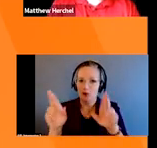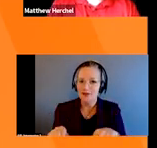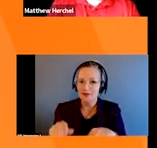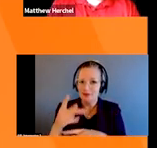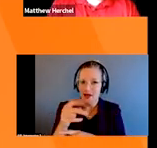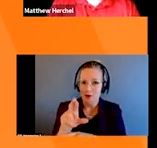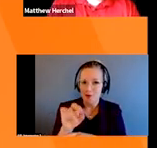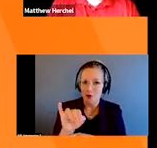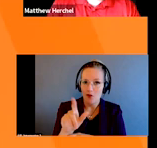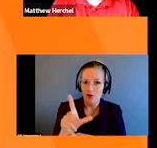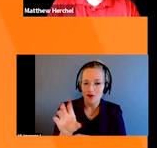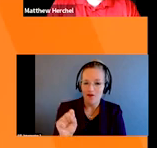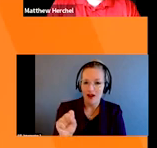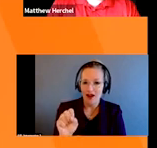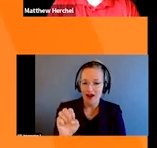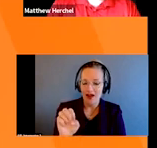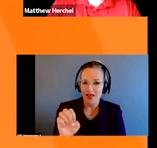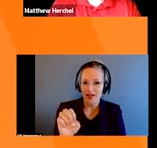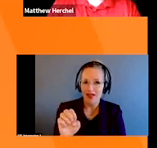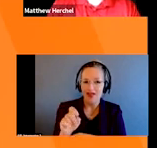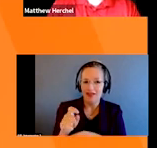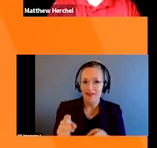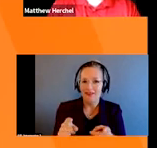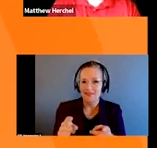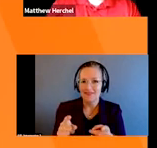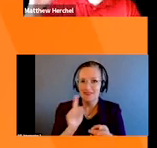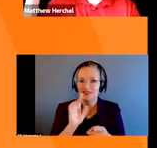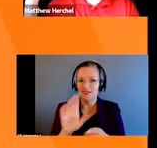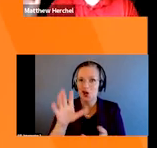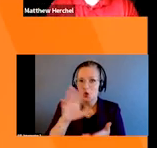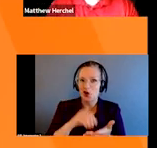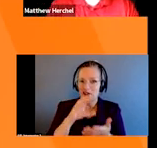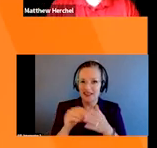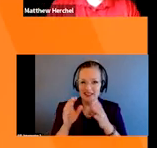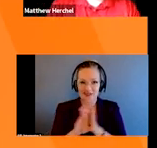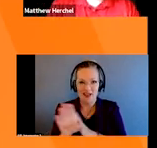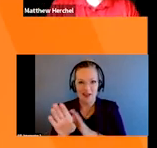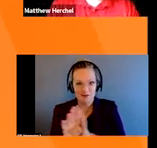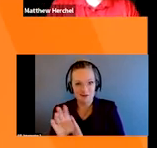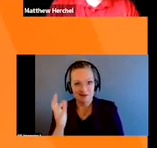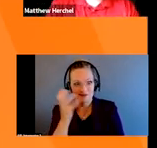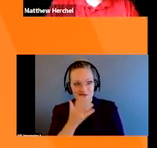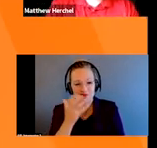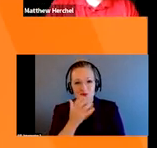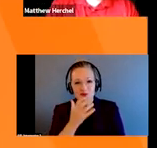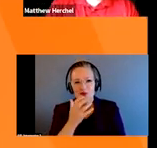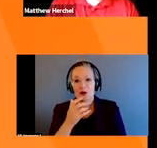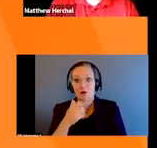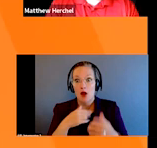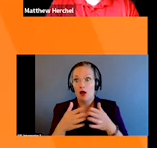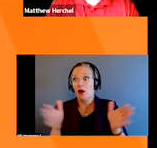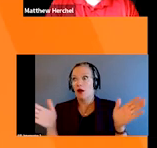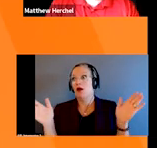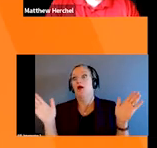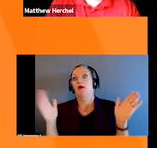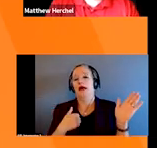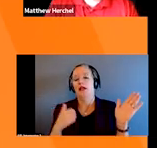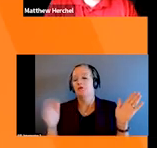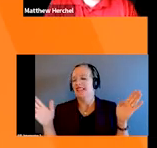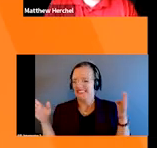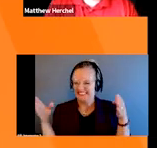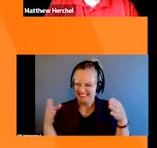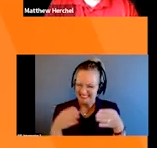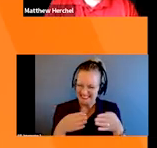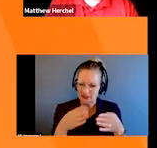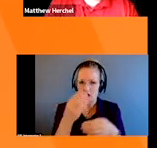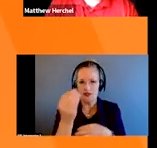down. Let's just say Ontario. So we're going to leave the world behind. We're just going to go to Ontario. So there's